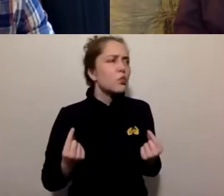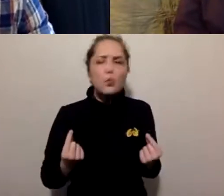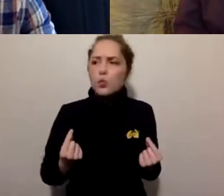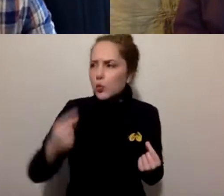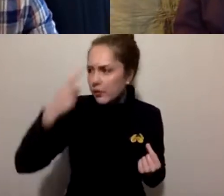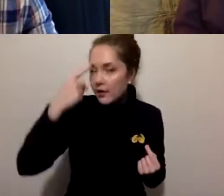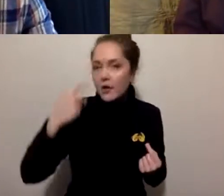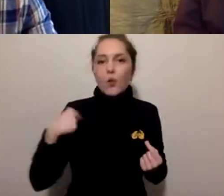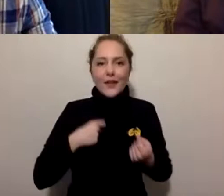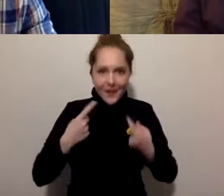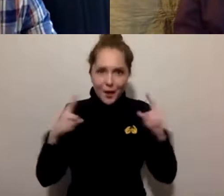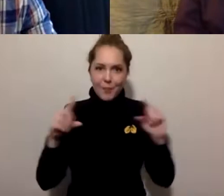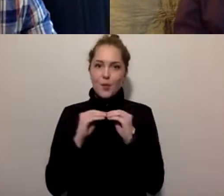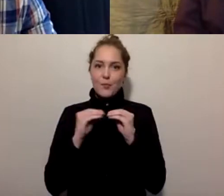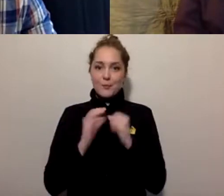more.